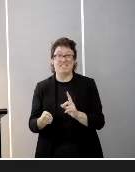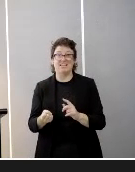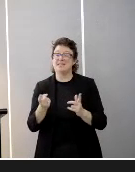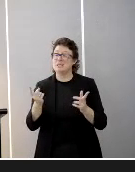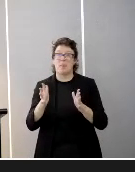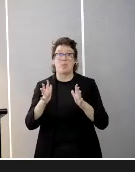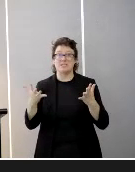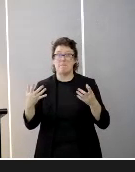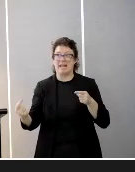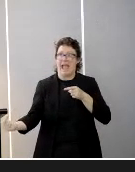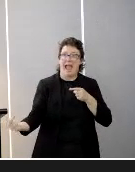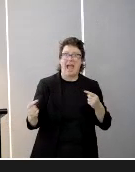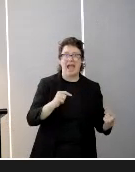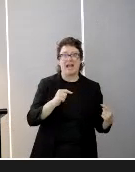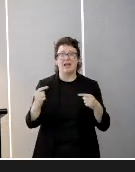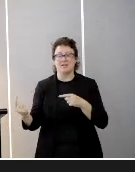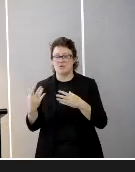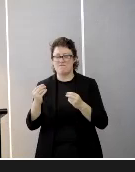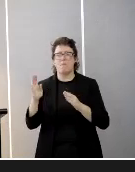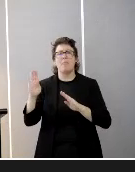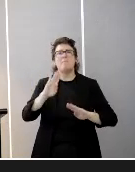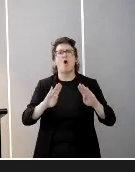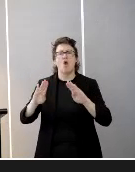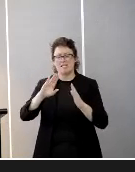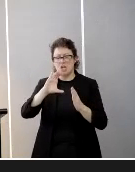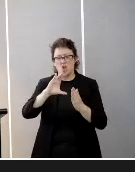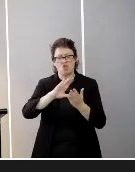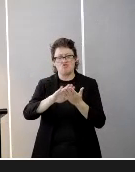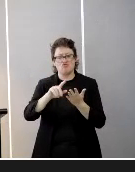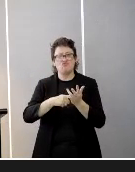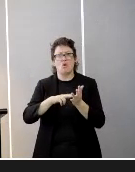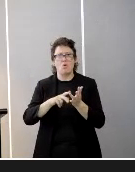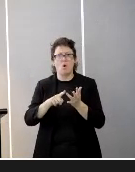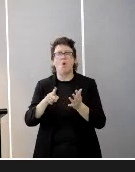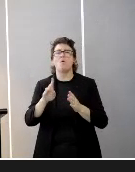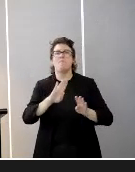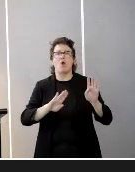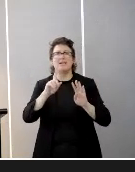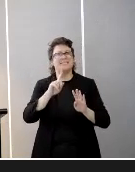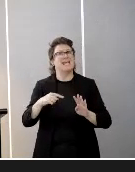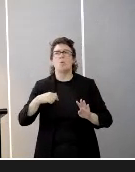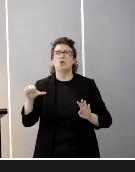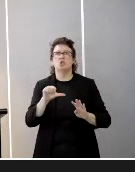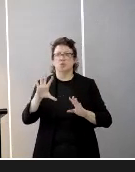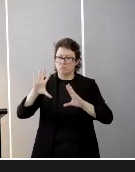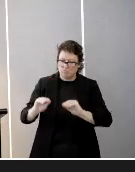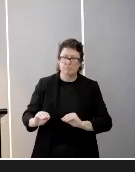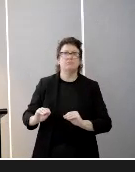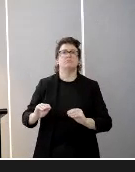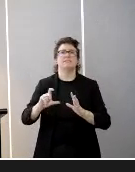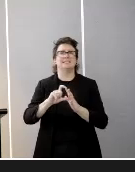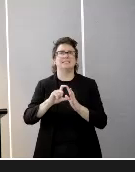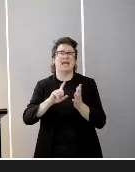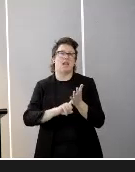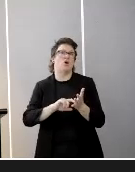There's a big argument from a lot of the chronobiology field that we shouldn't have daylight savings and we should keep kind of a standard